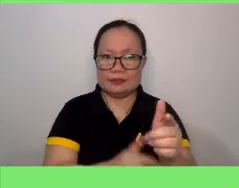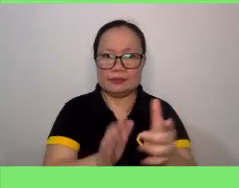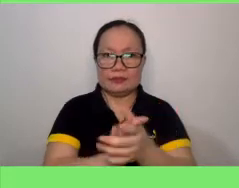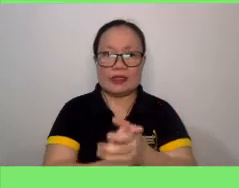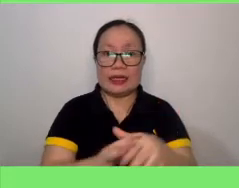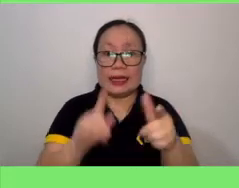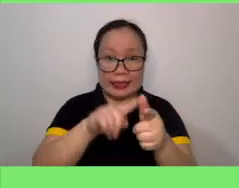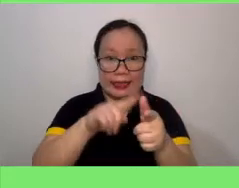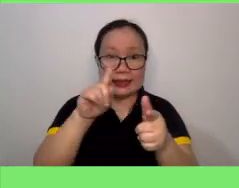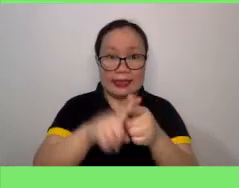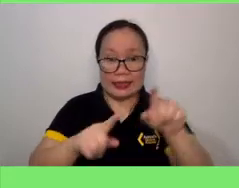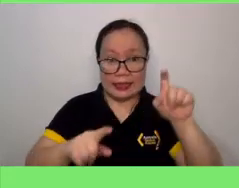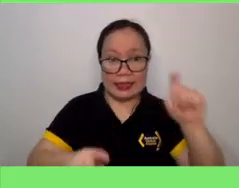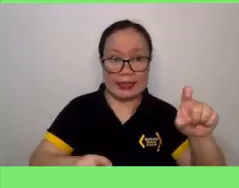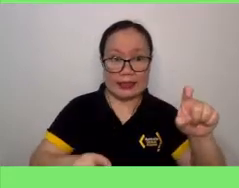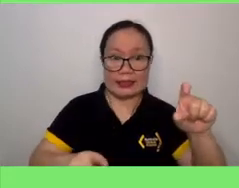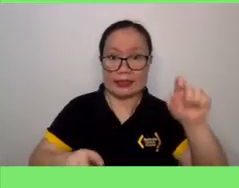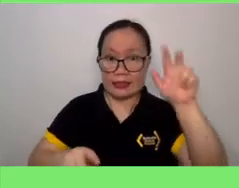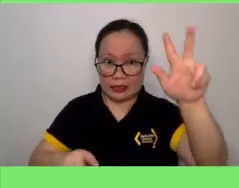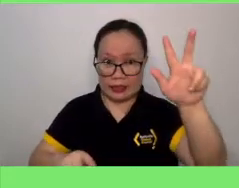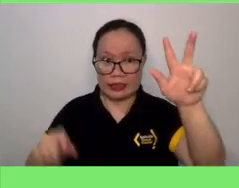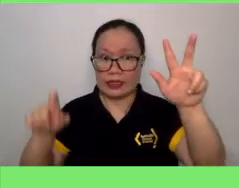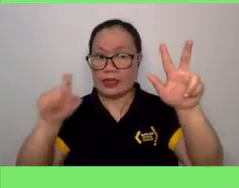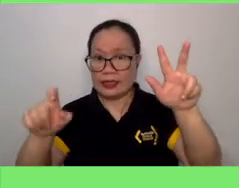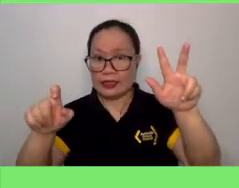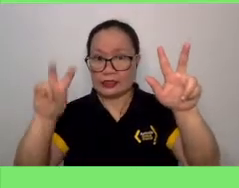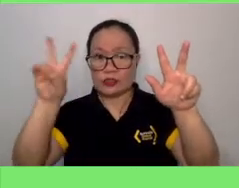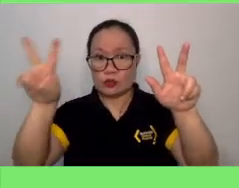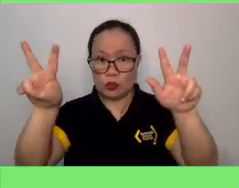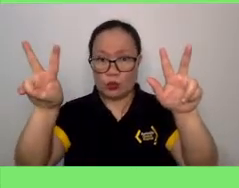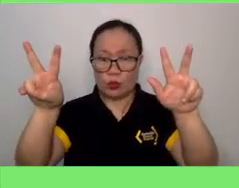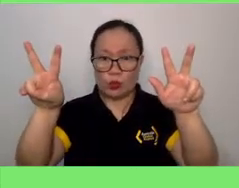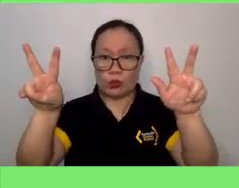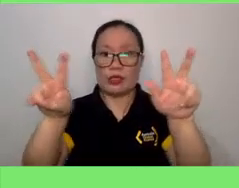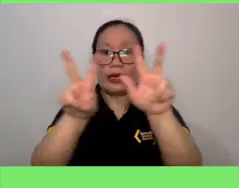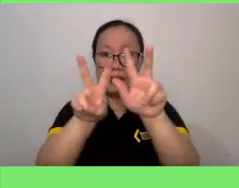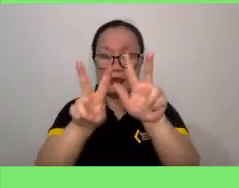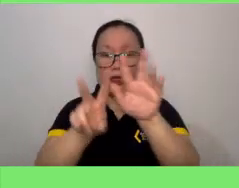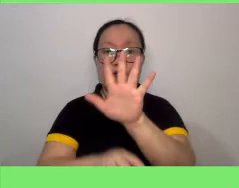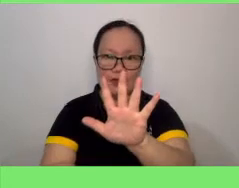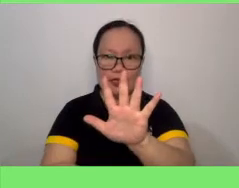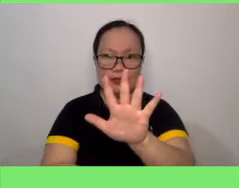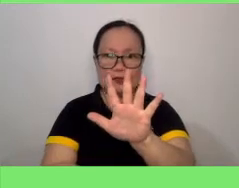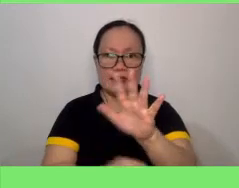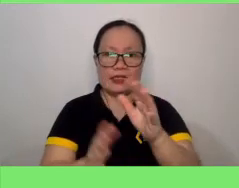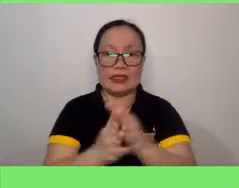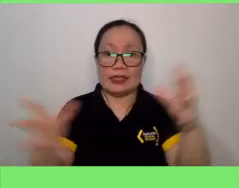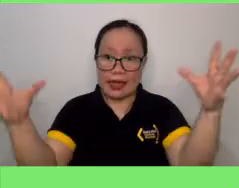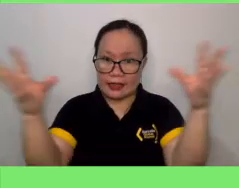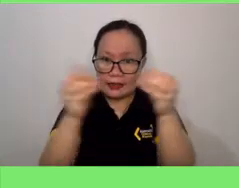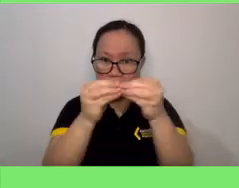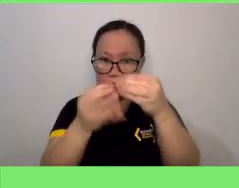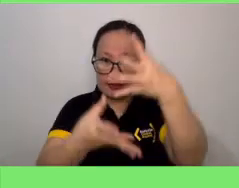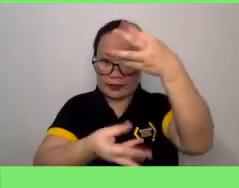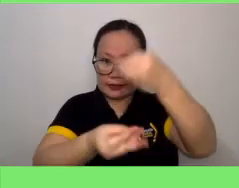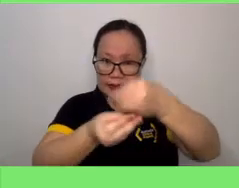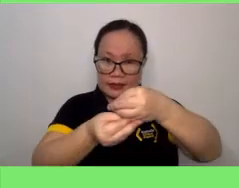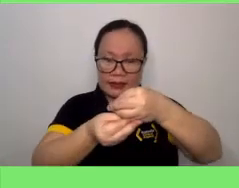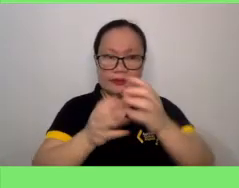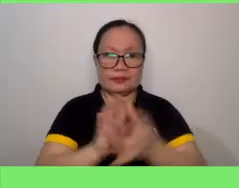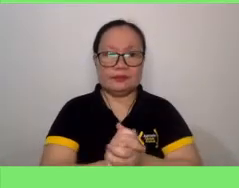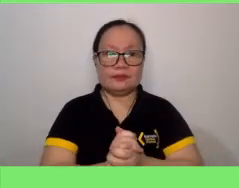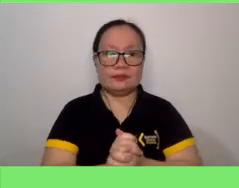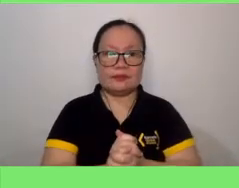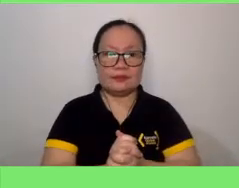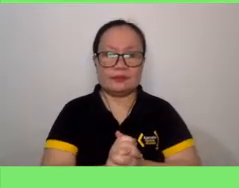is 20. And then, same process po sa ating variable with the same base. I-add po natin ang exponent nila. That's why x